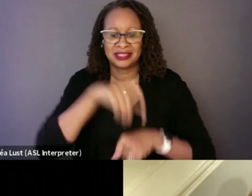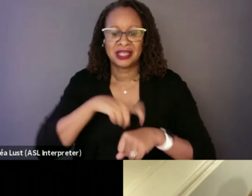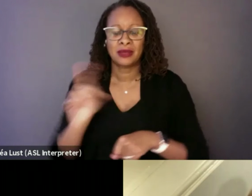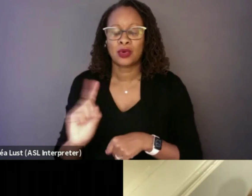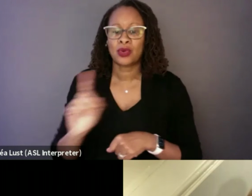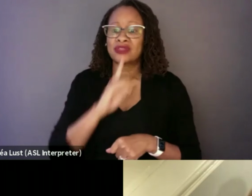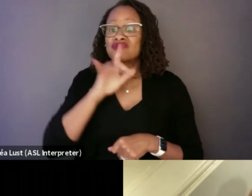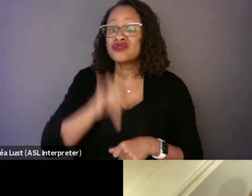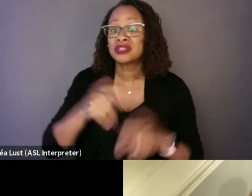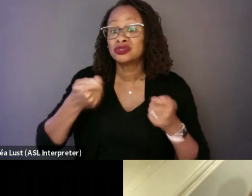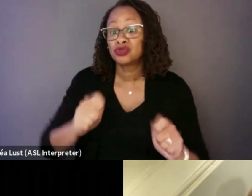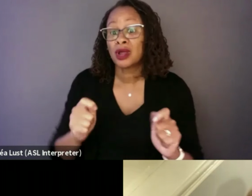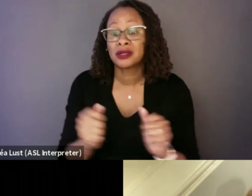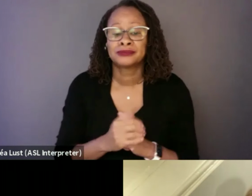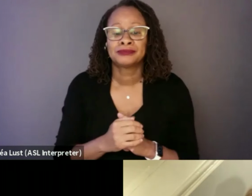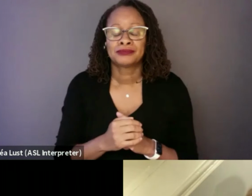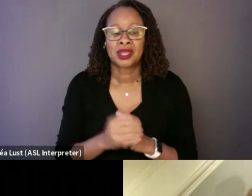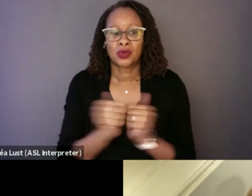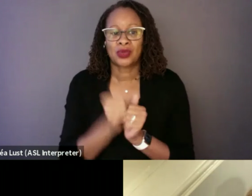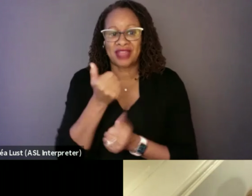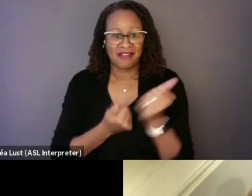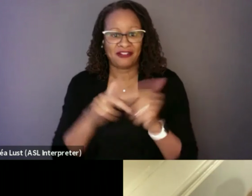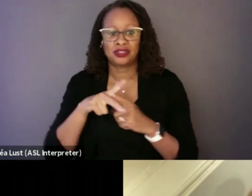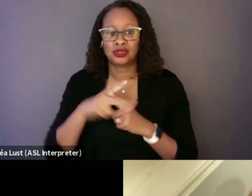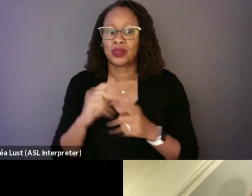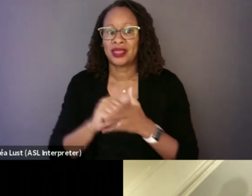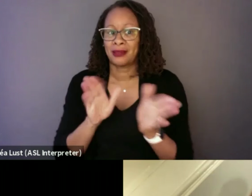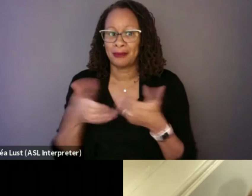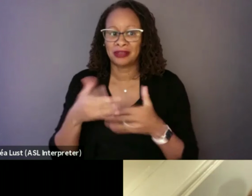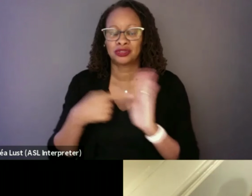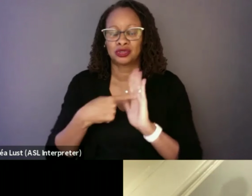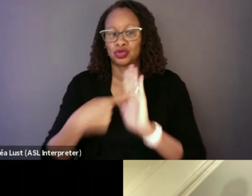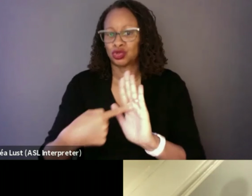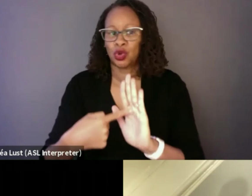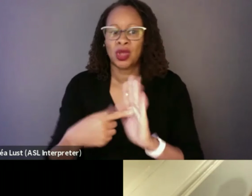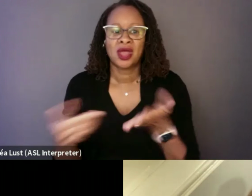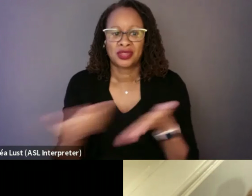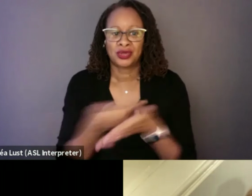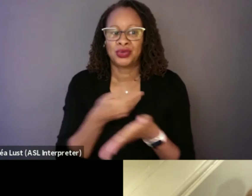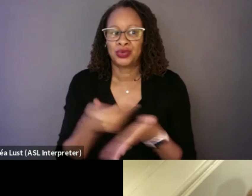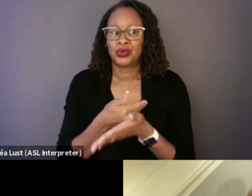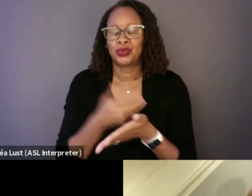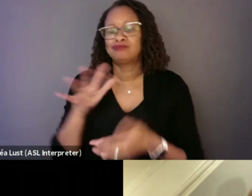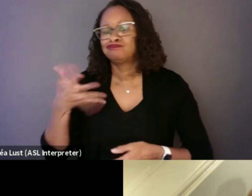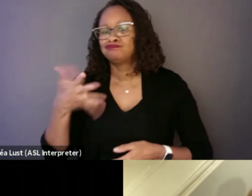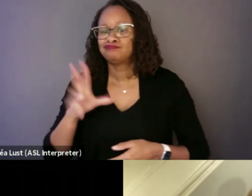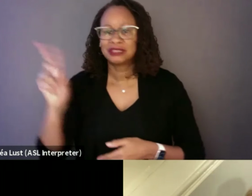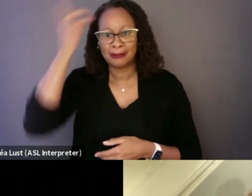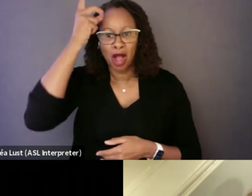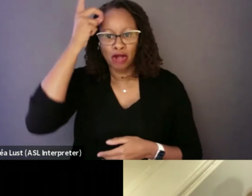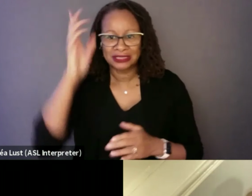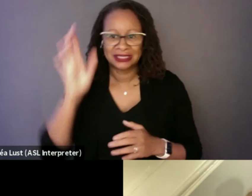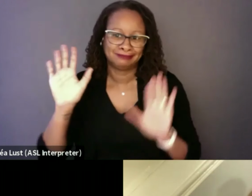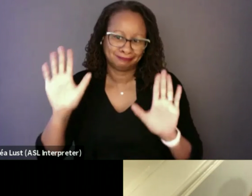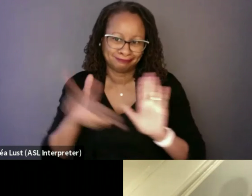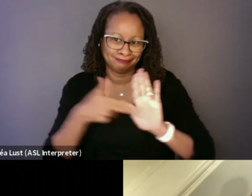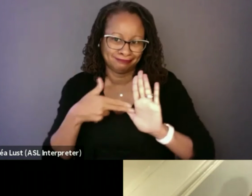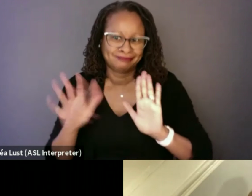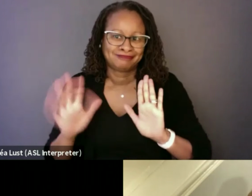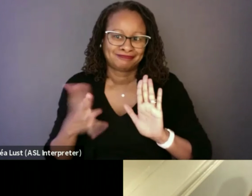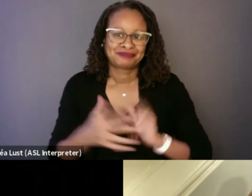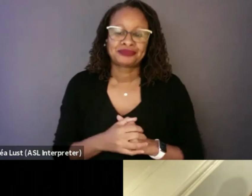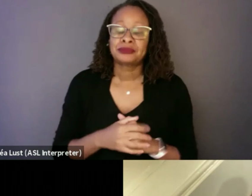really tried with every tool in the toolbox to showcase this new so-called democracy. But other than that,